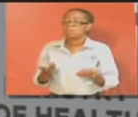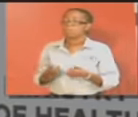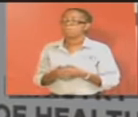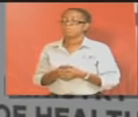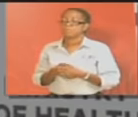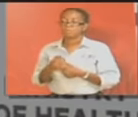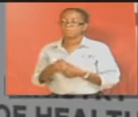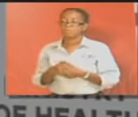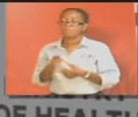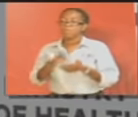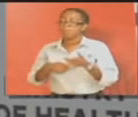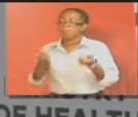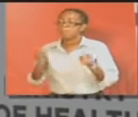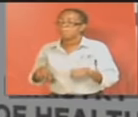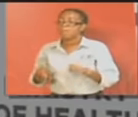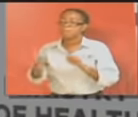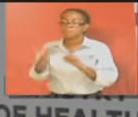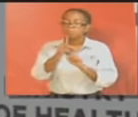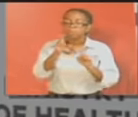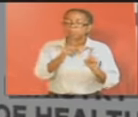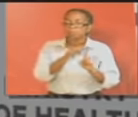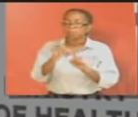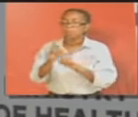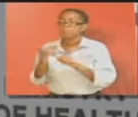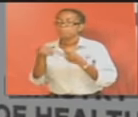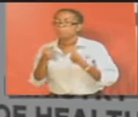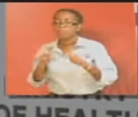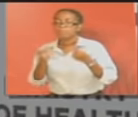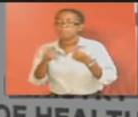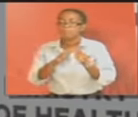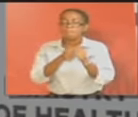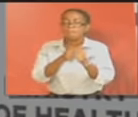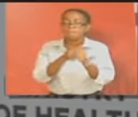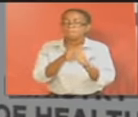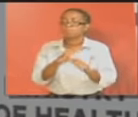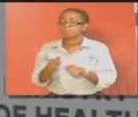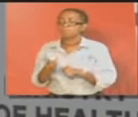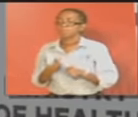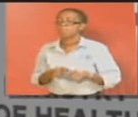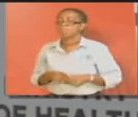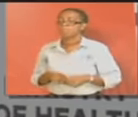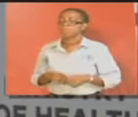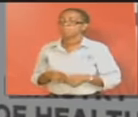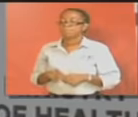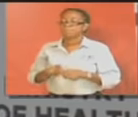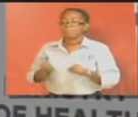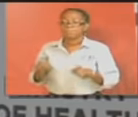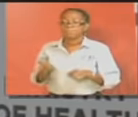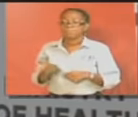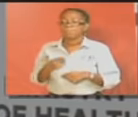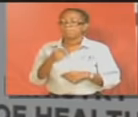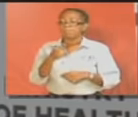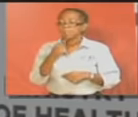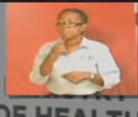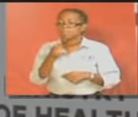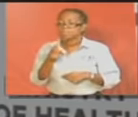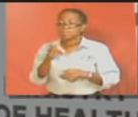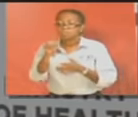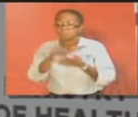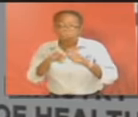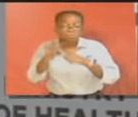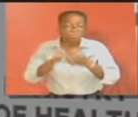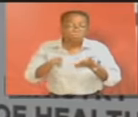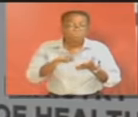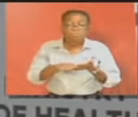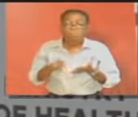environmental observation. Every time we see an increase or a change, we look back over the 2-week period to see if anything may have contributed to